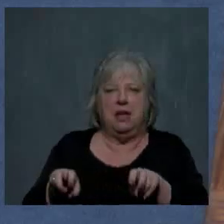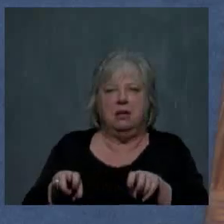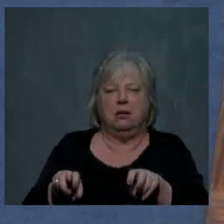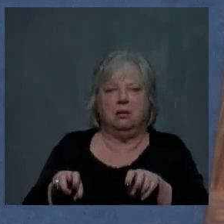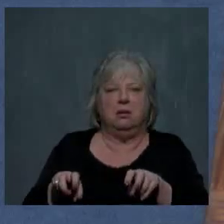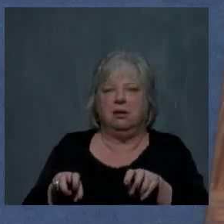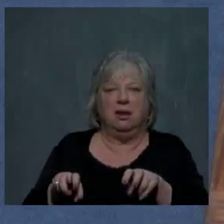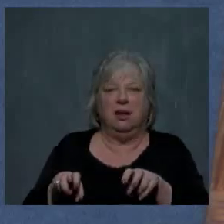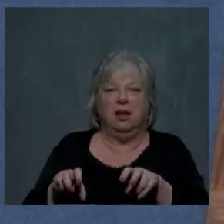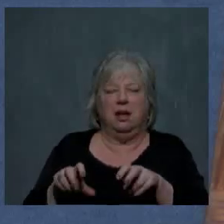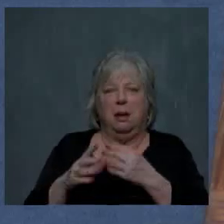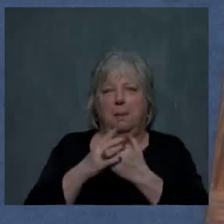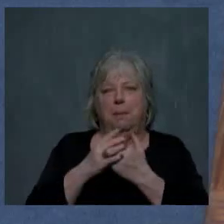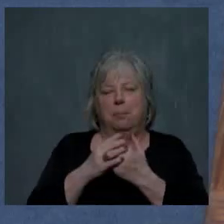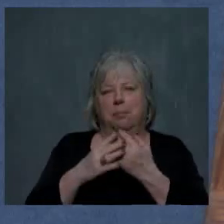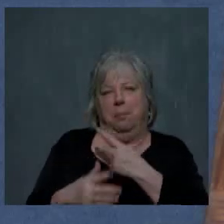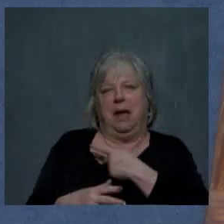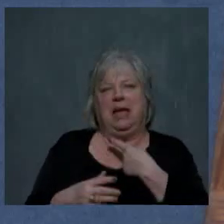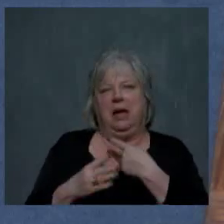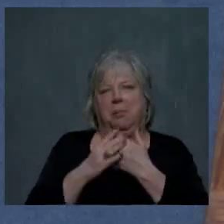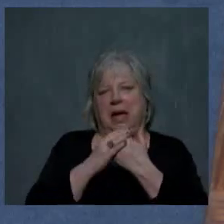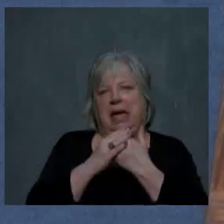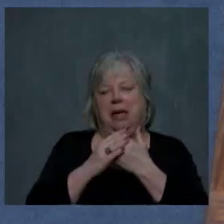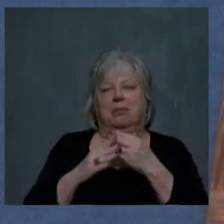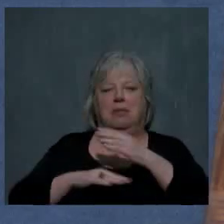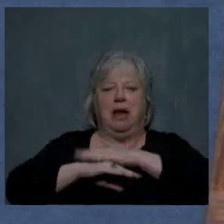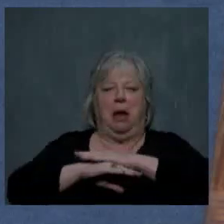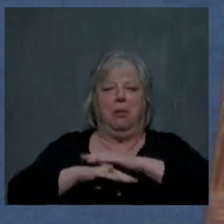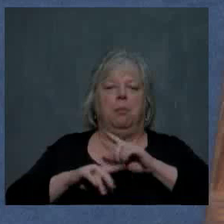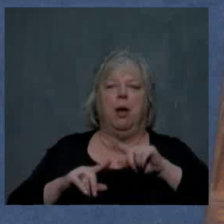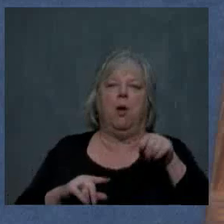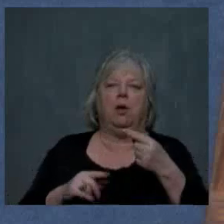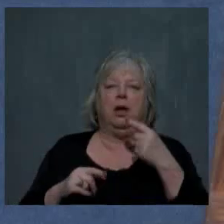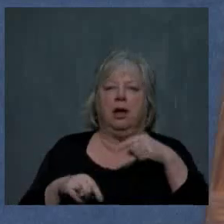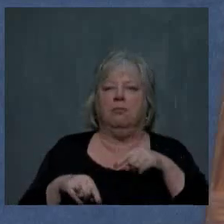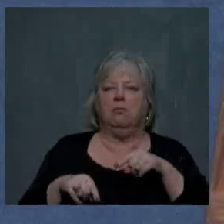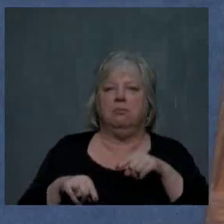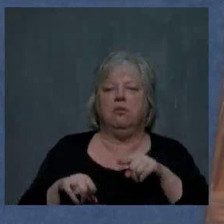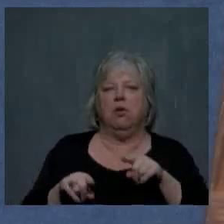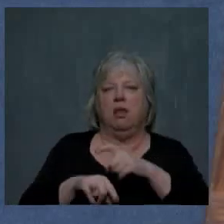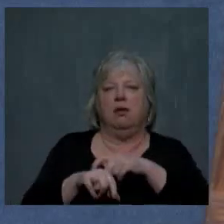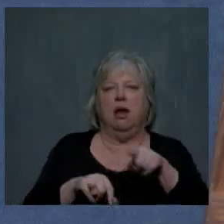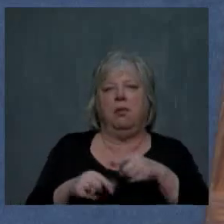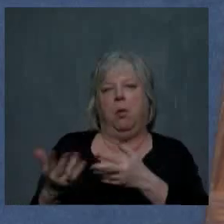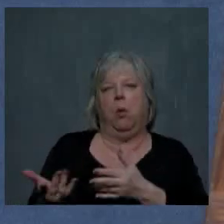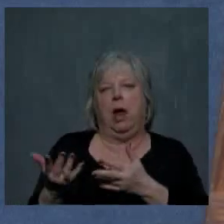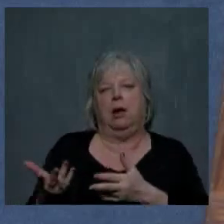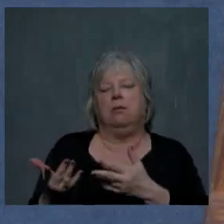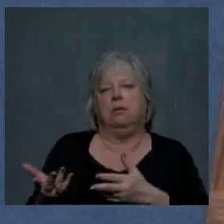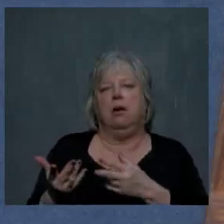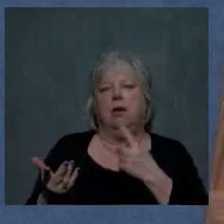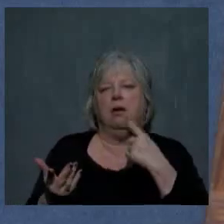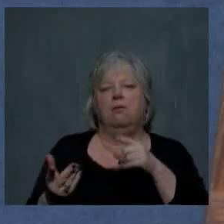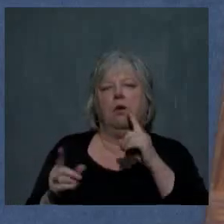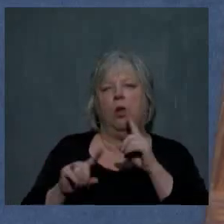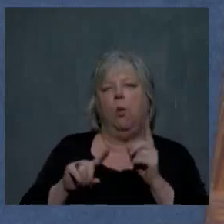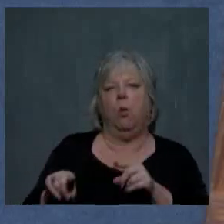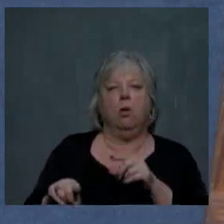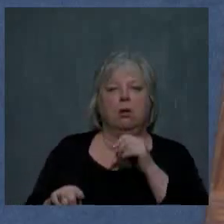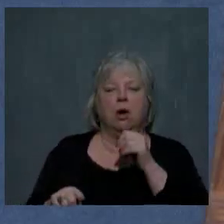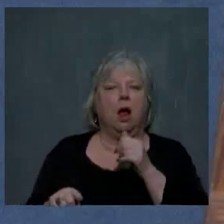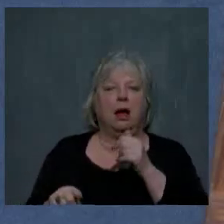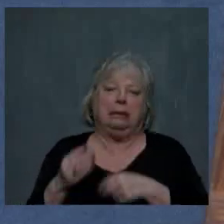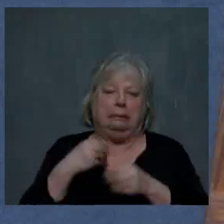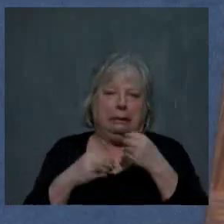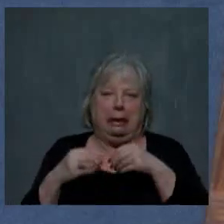picnic tables. But it's just while they wait for their order. Mainly, they don't usually stay there for long times or anything. Just waiting